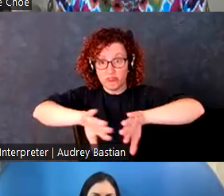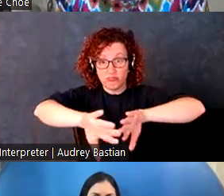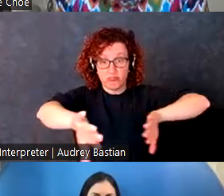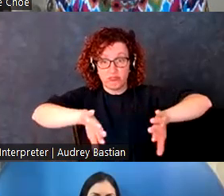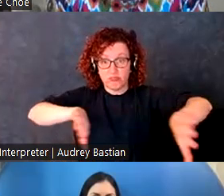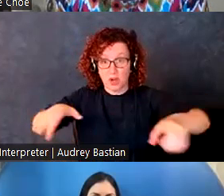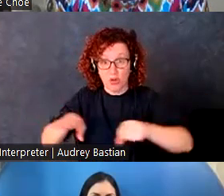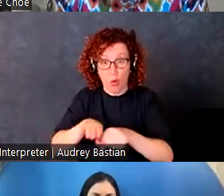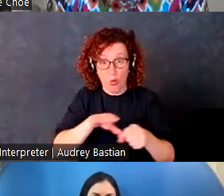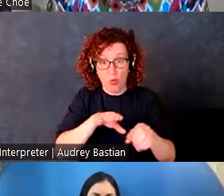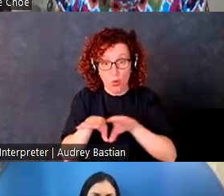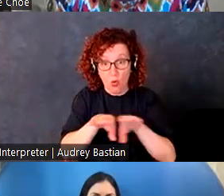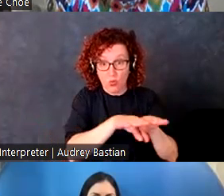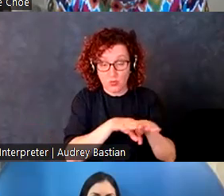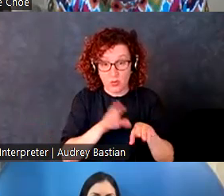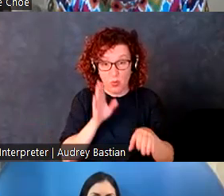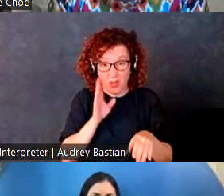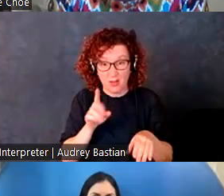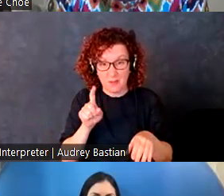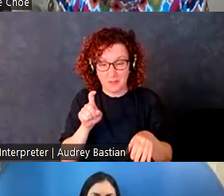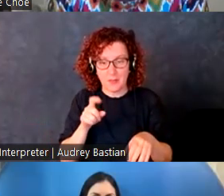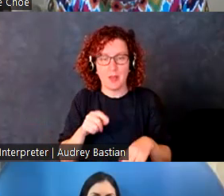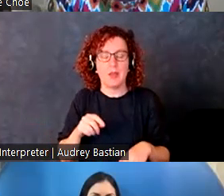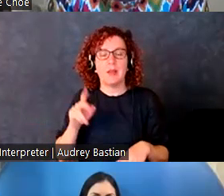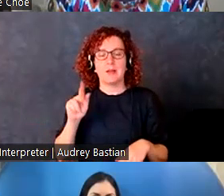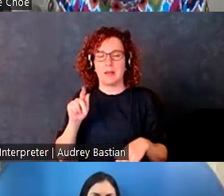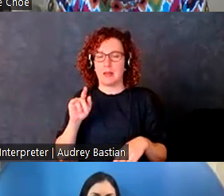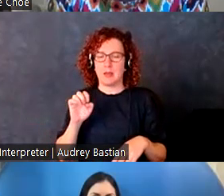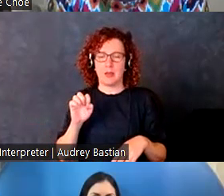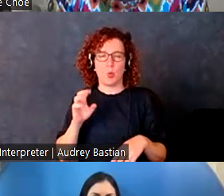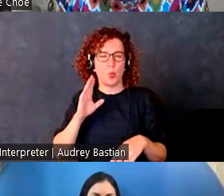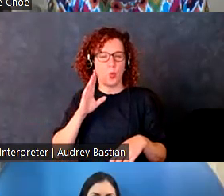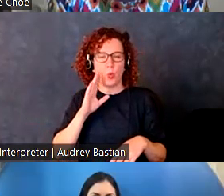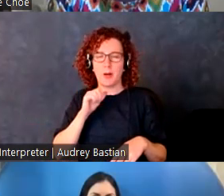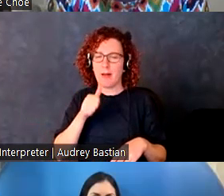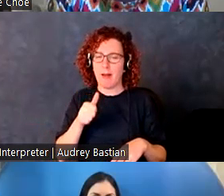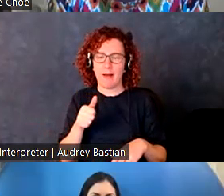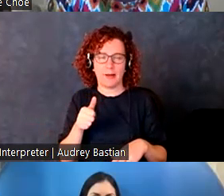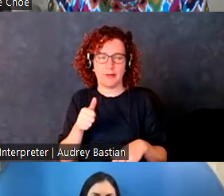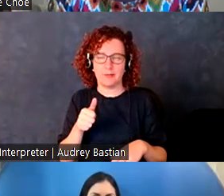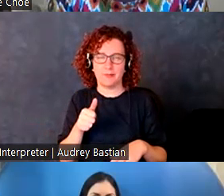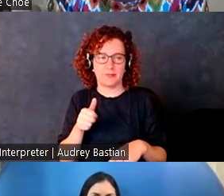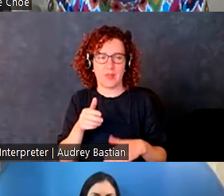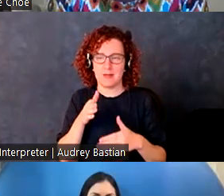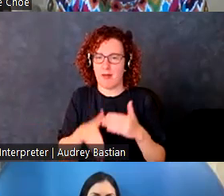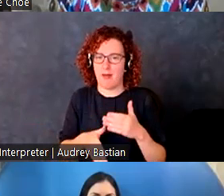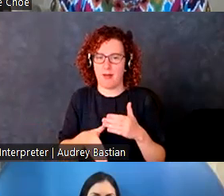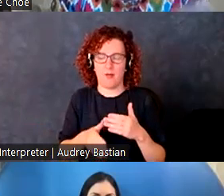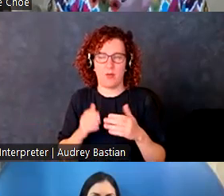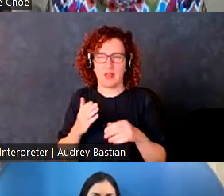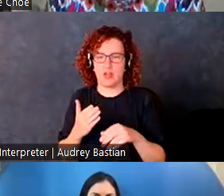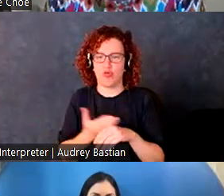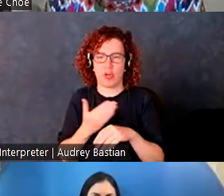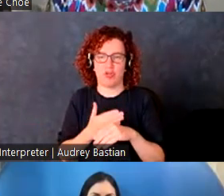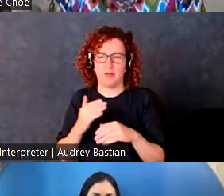we're not quite at the point of having our construction phasing design done. That's something that happens